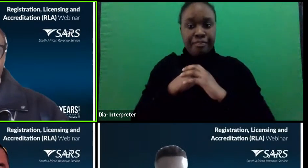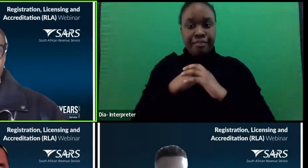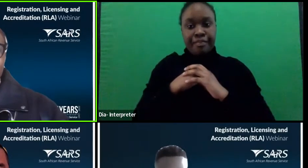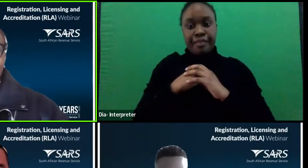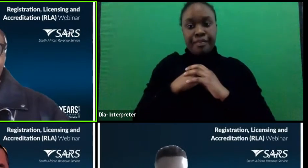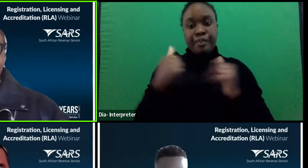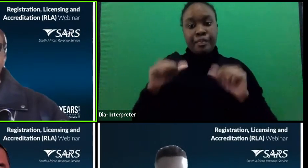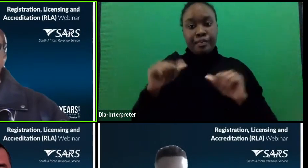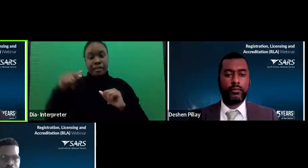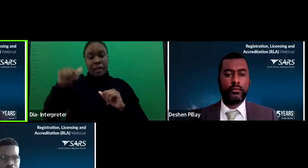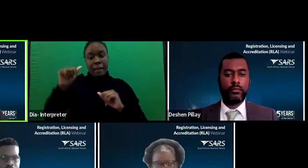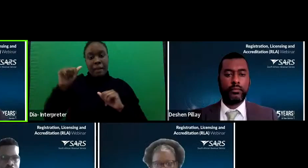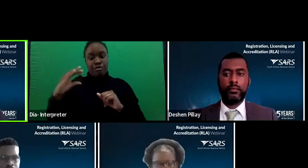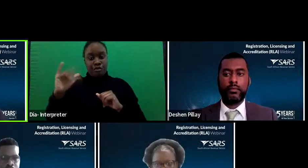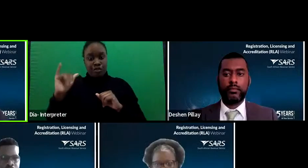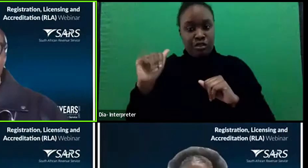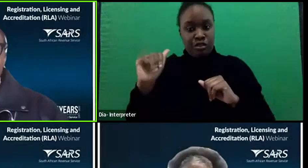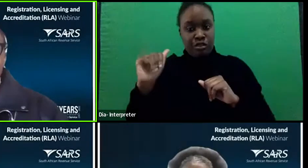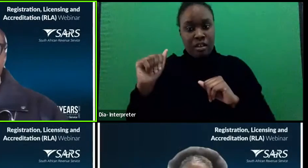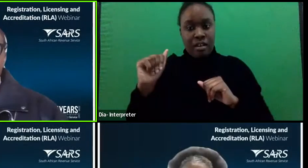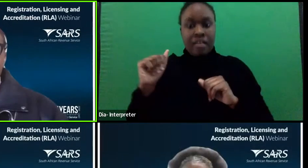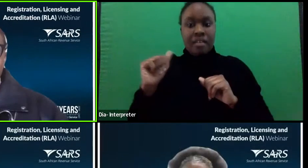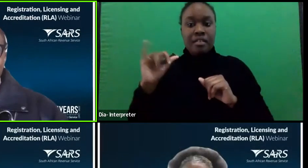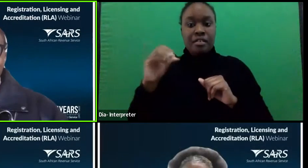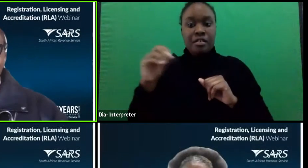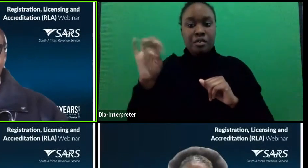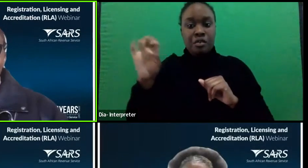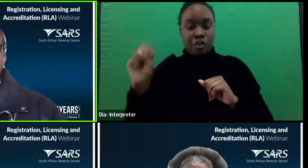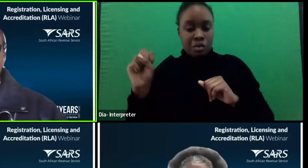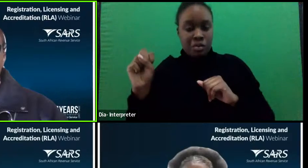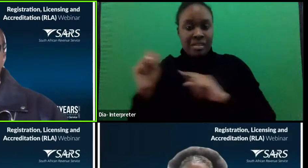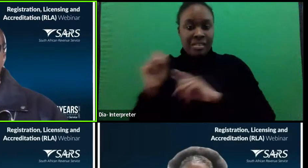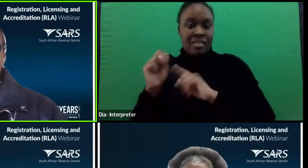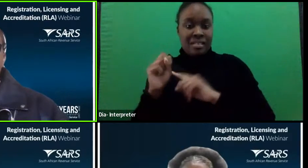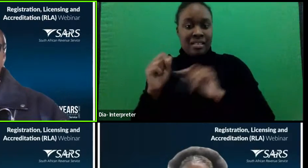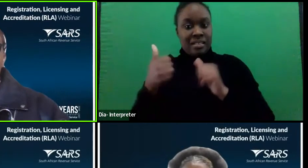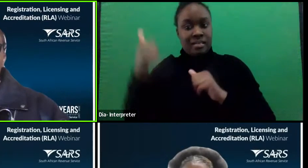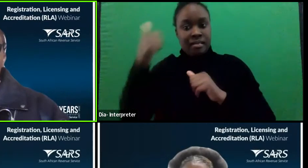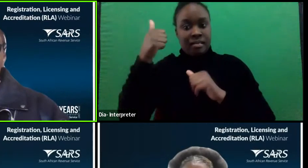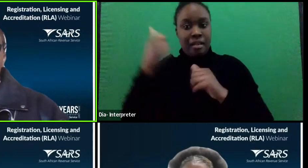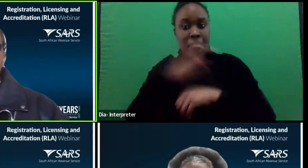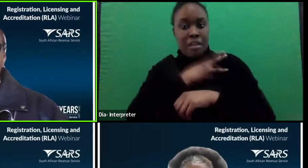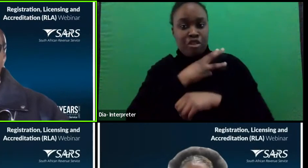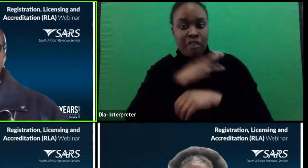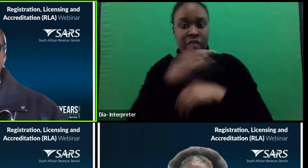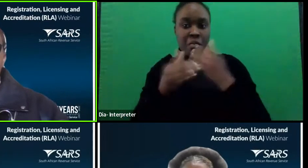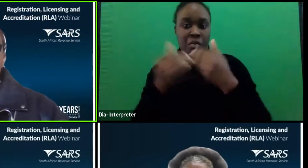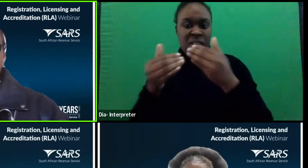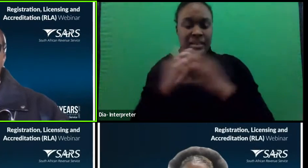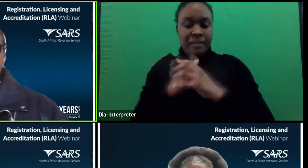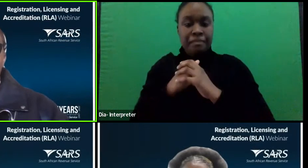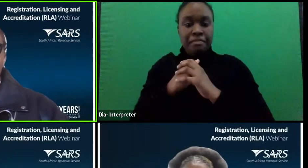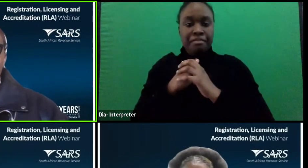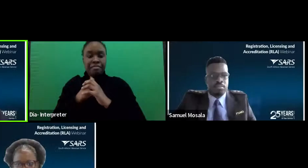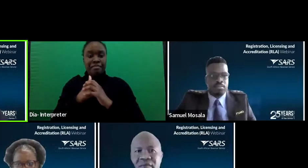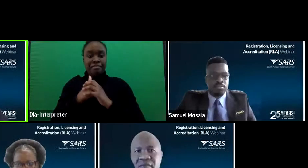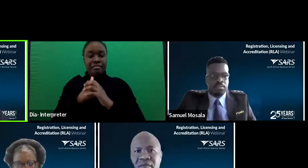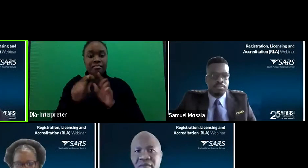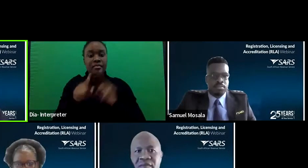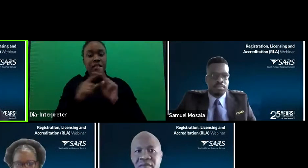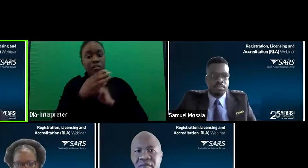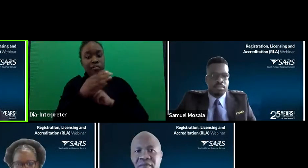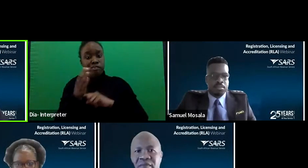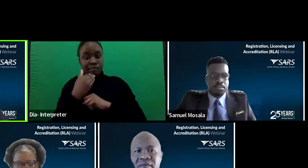Patricia Jones, Senior Manager Product and Process. And we also have with us Patience